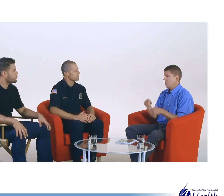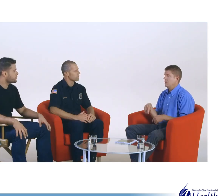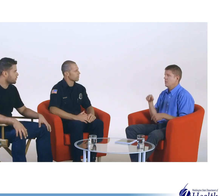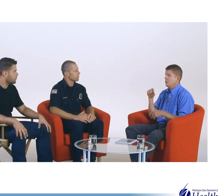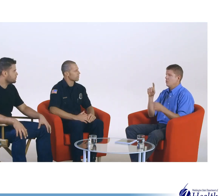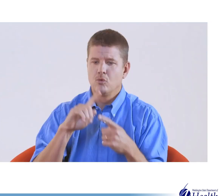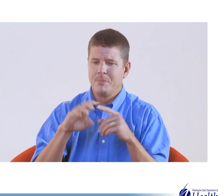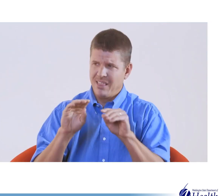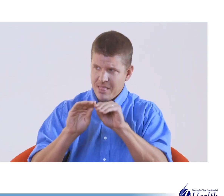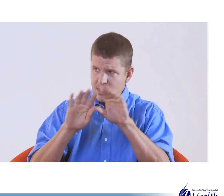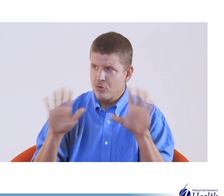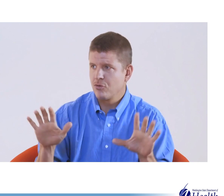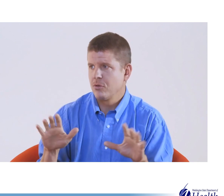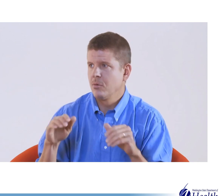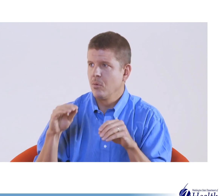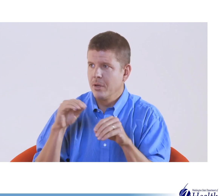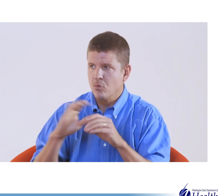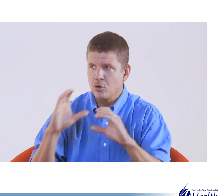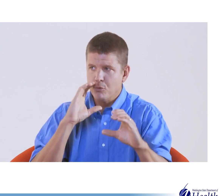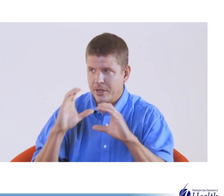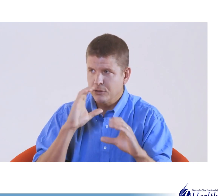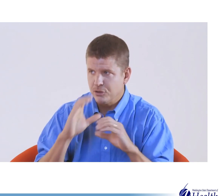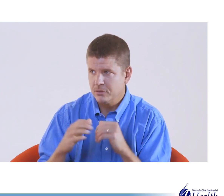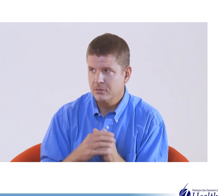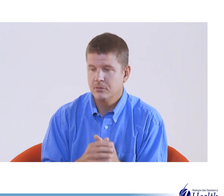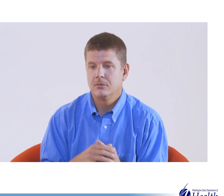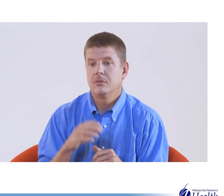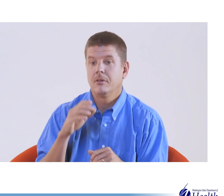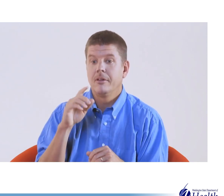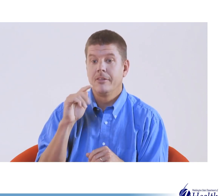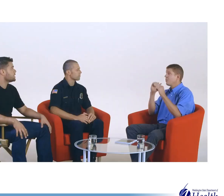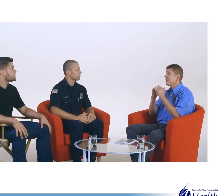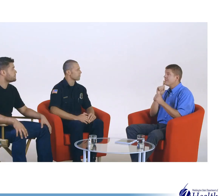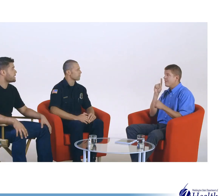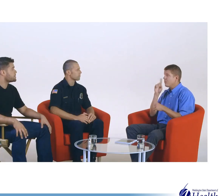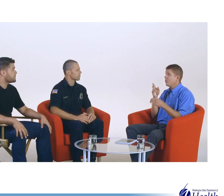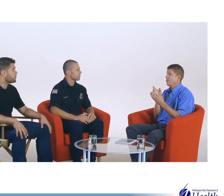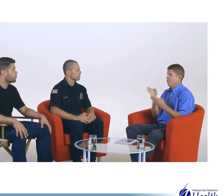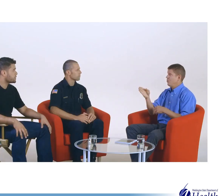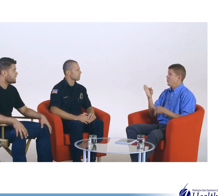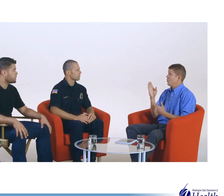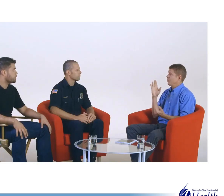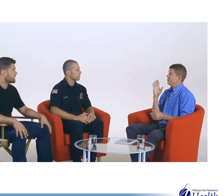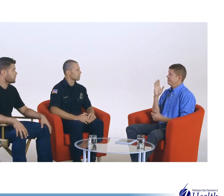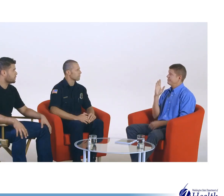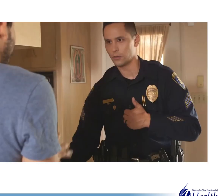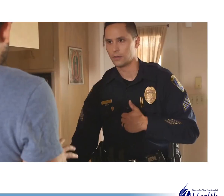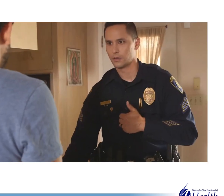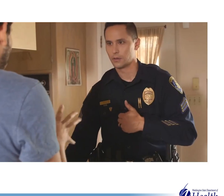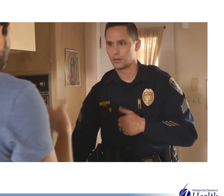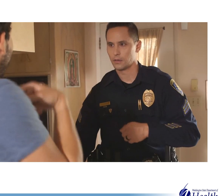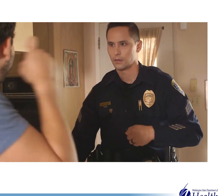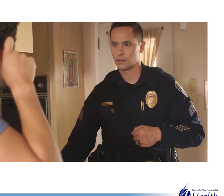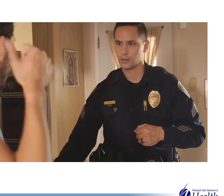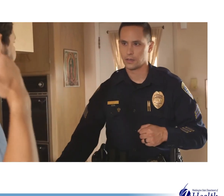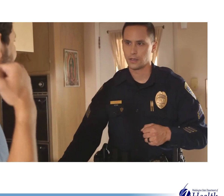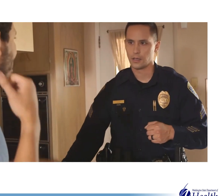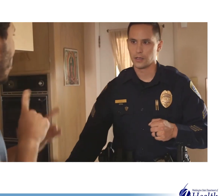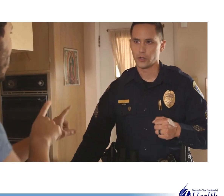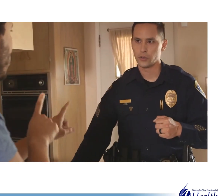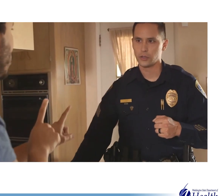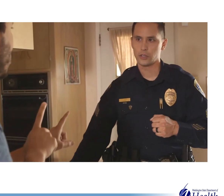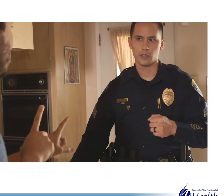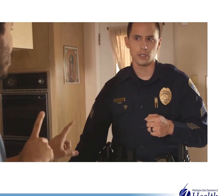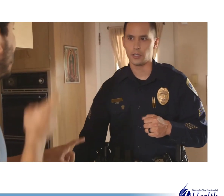think the number one goal of a first responder should be clear in their communication. Sometimes people will try to communicate with deaf people through lip